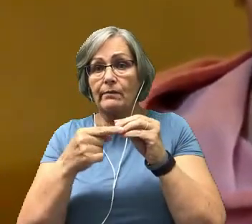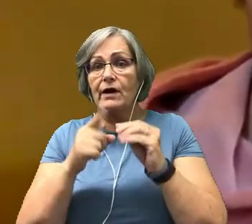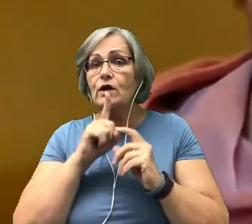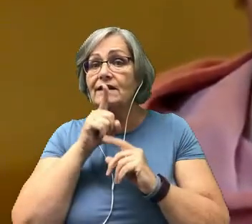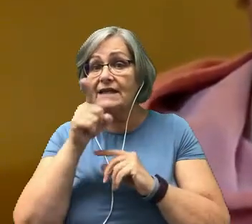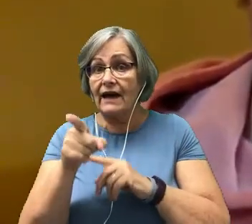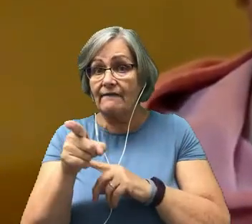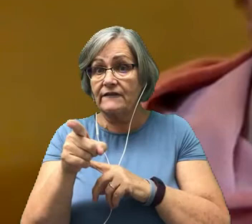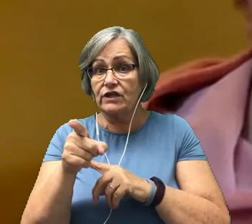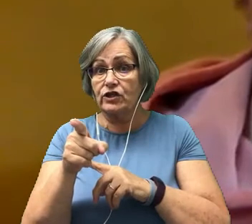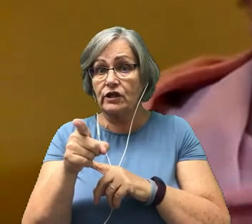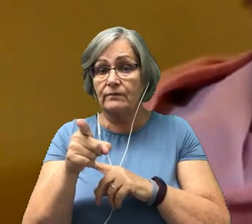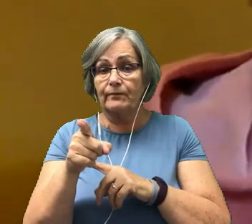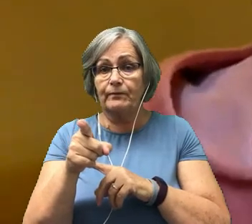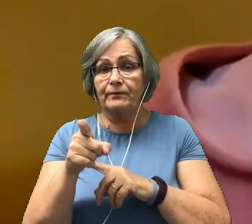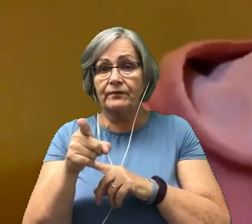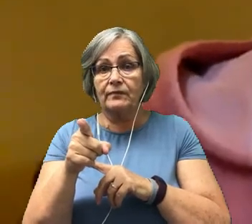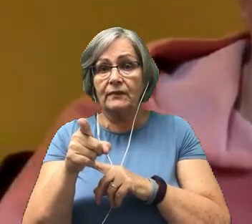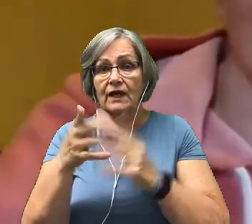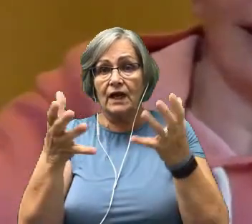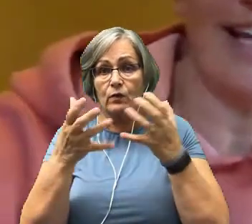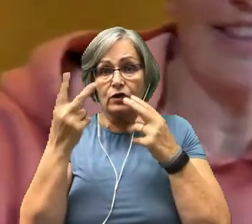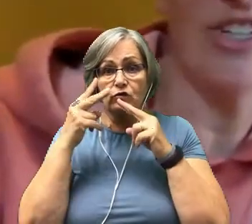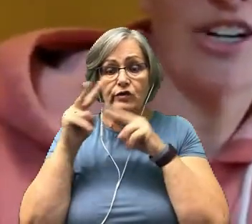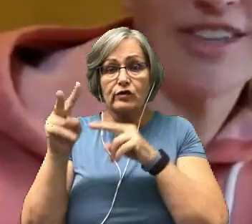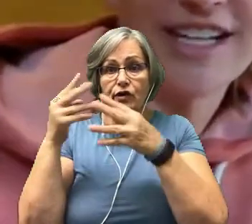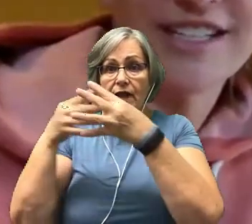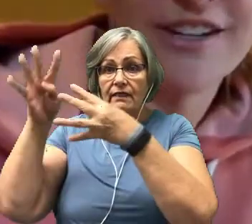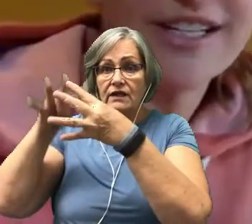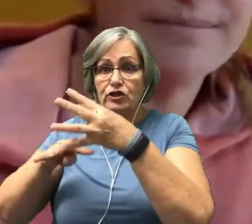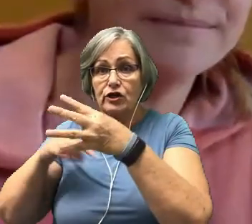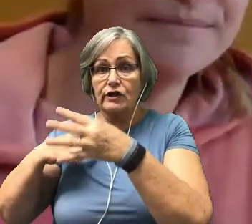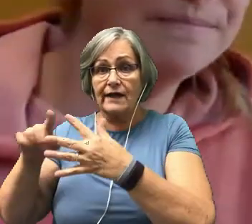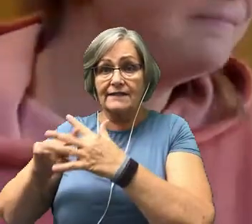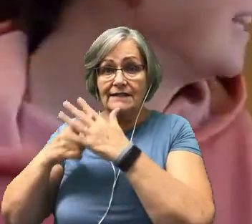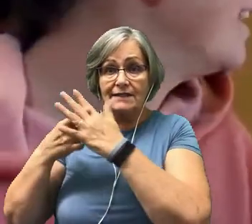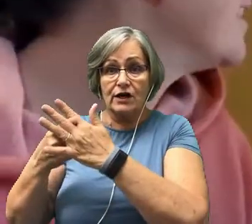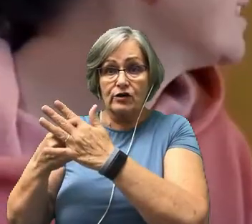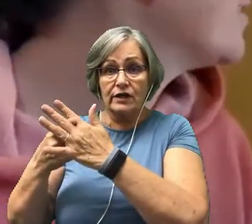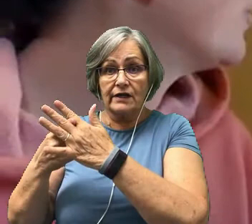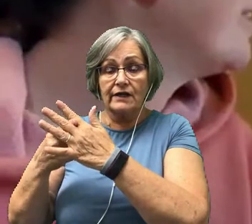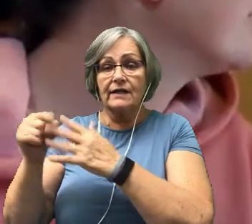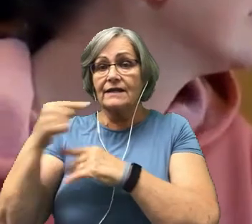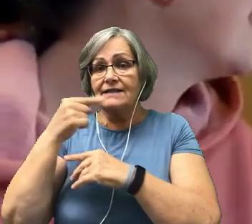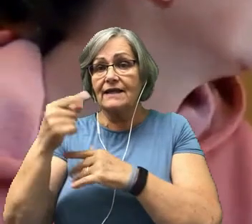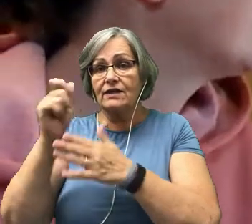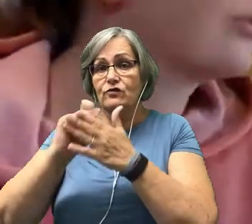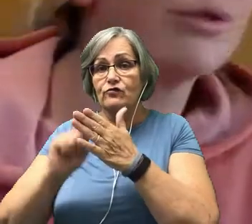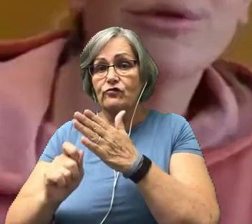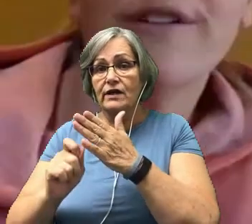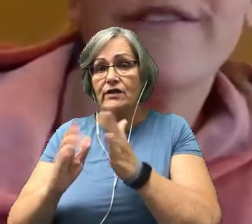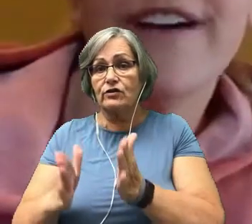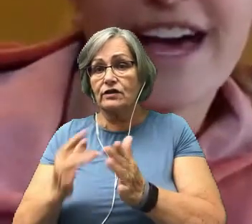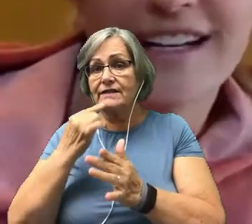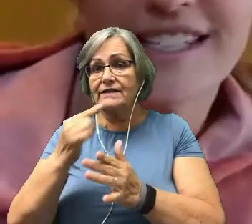nonfiction. So I want you to take a look at the chart that I started, and it says writers tell